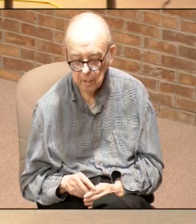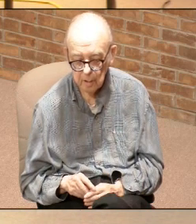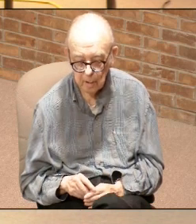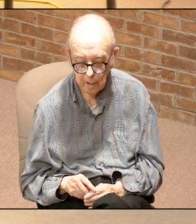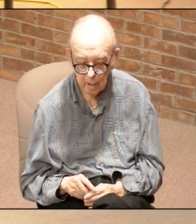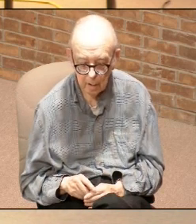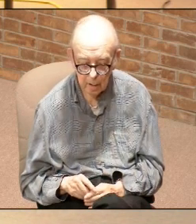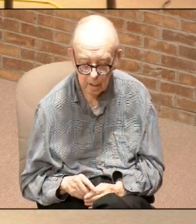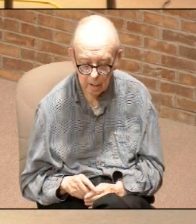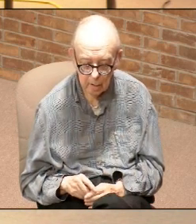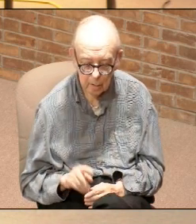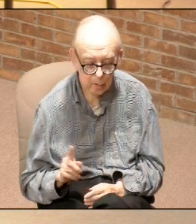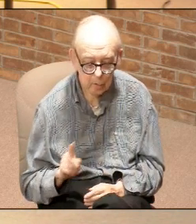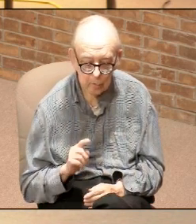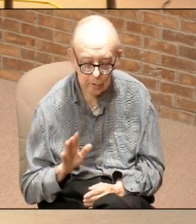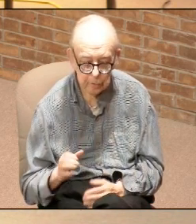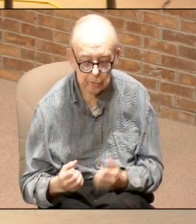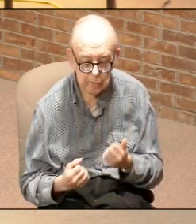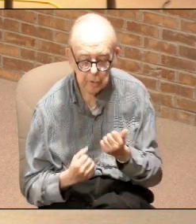it's where's your support system